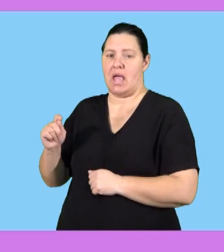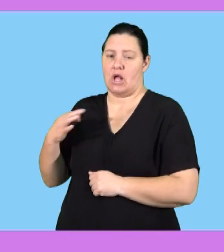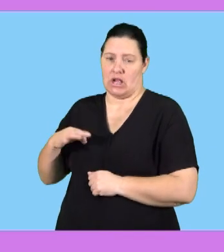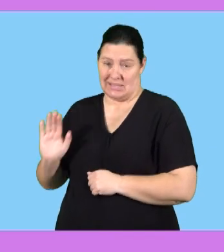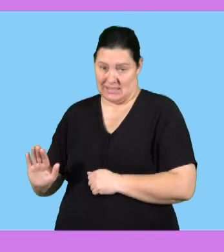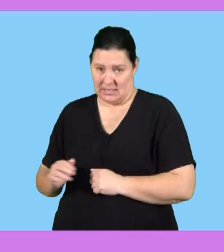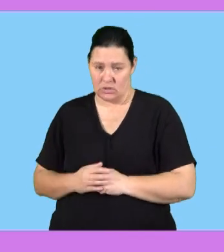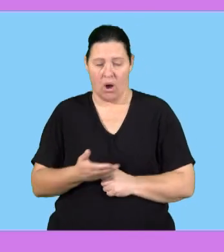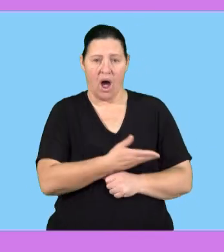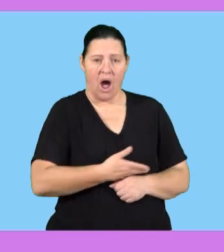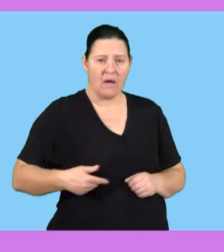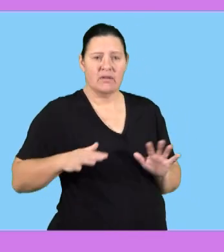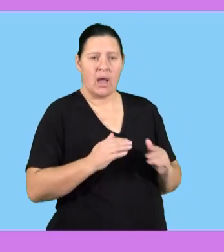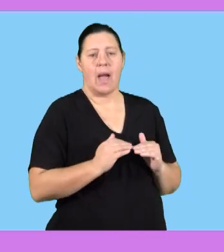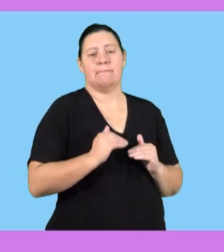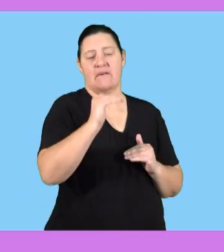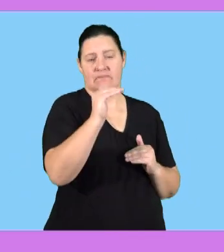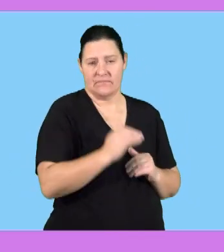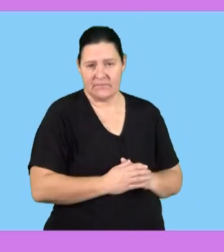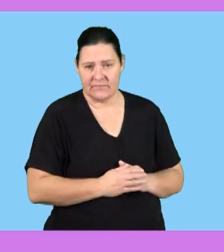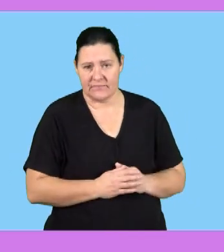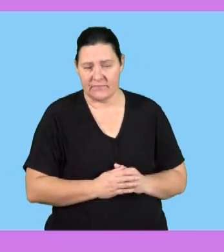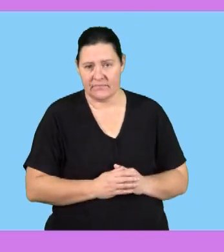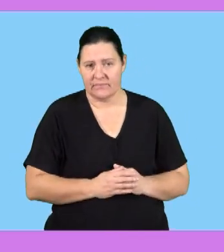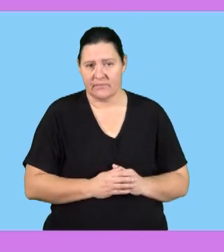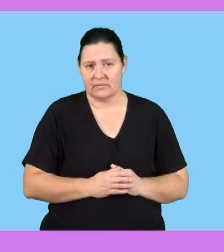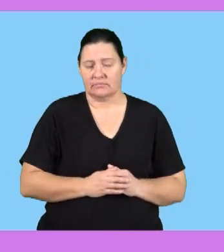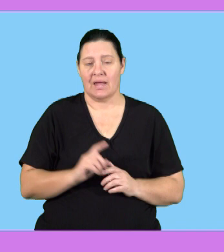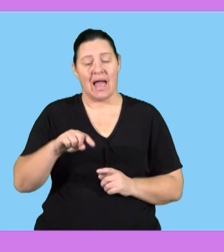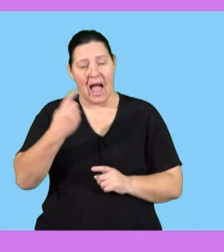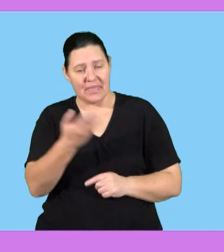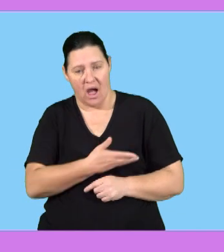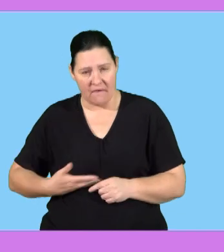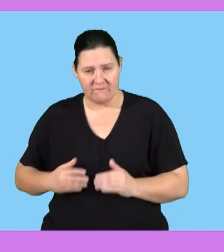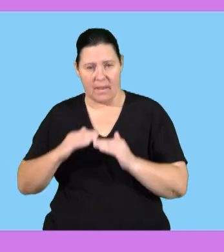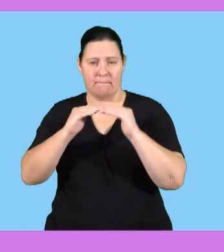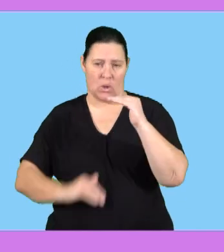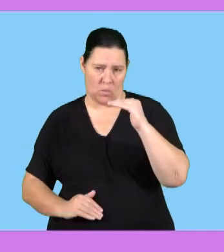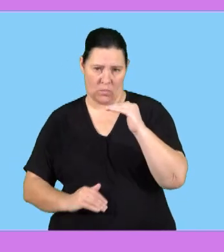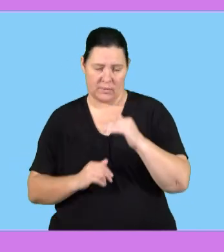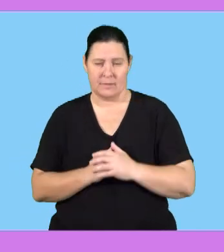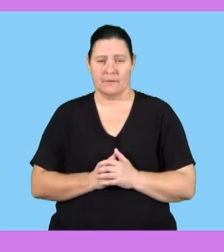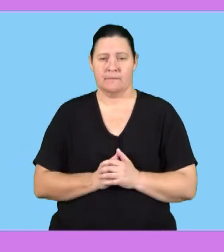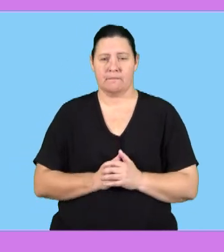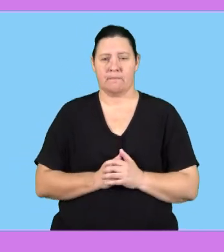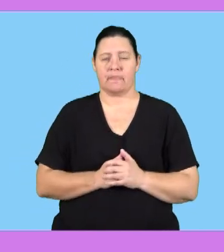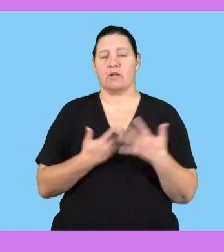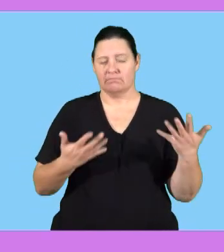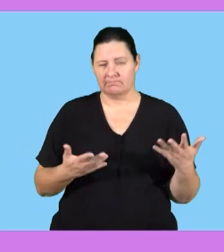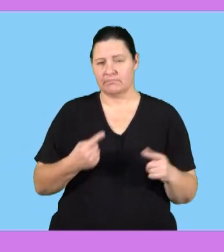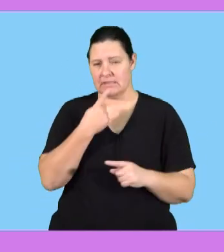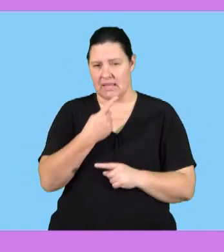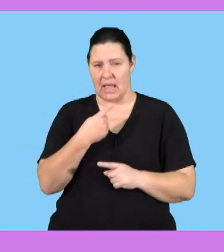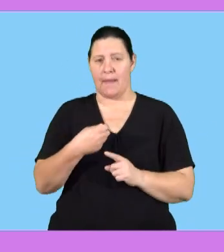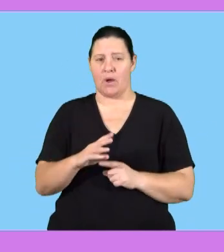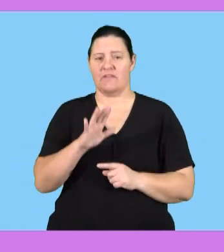half of the population will be above and the other half will be below. All right, so that